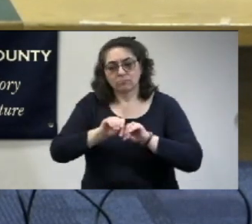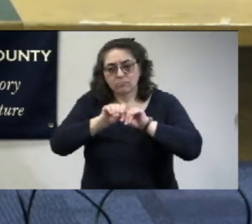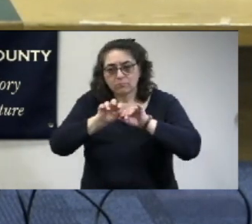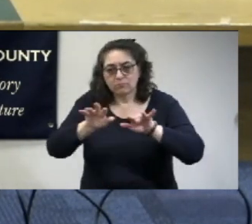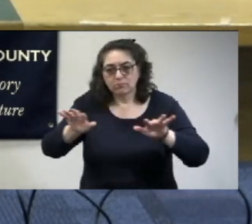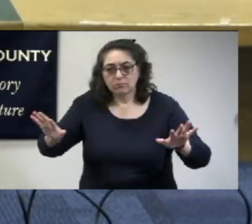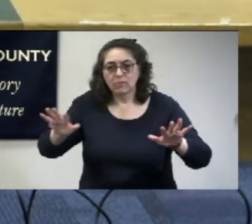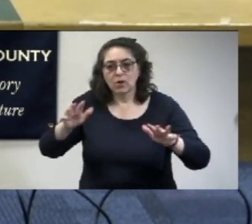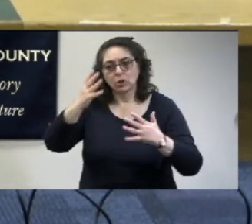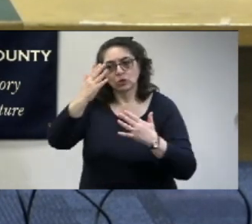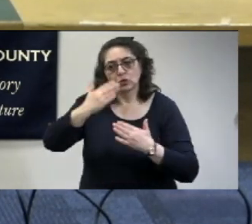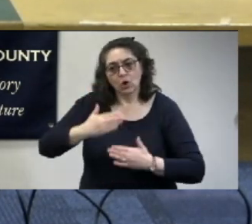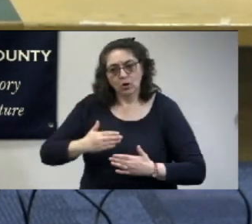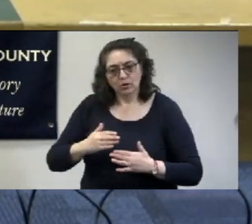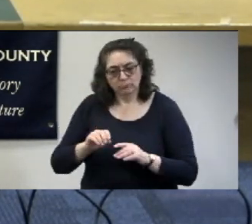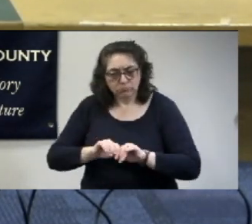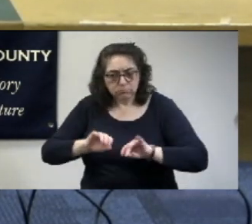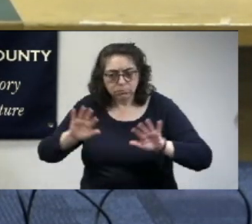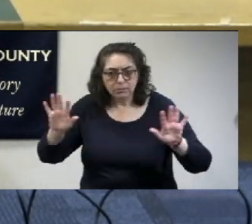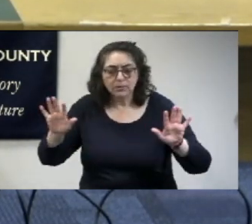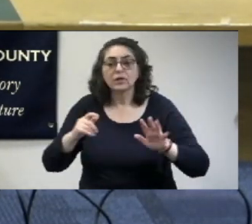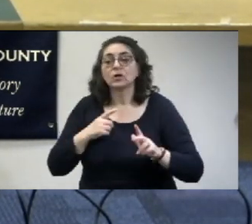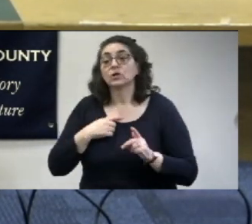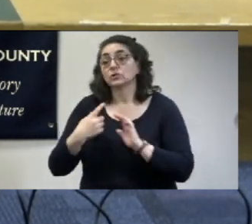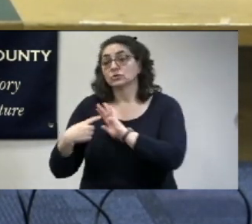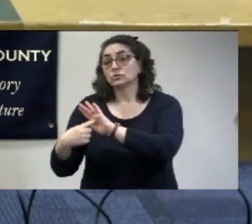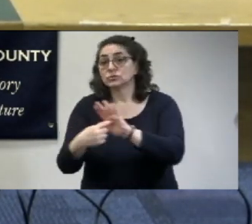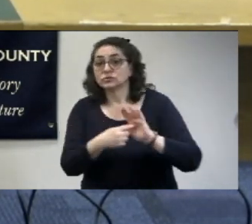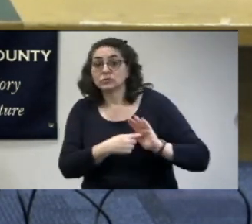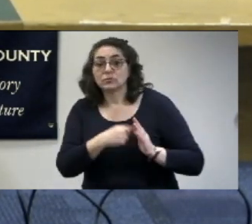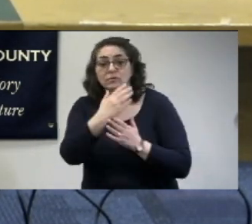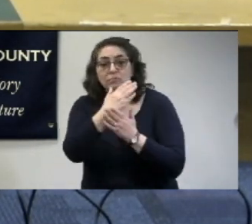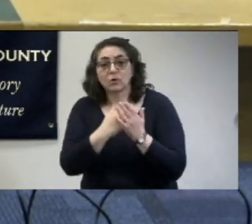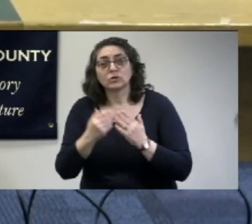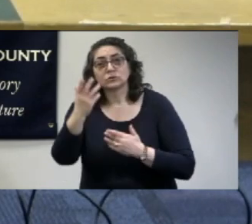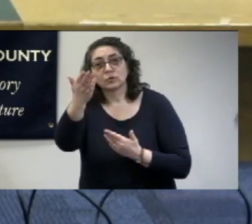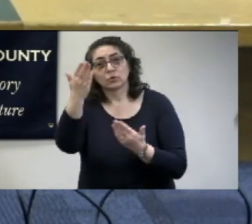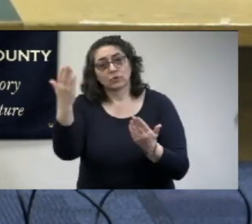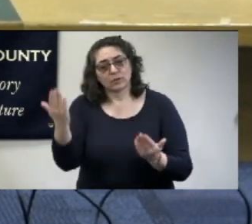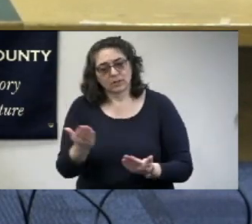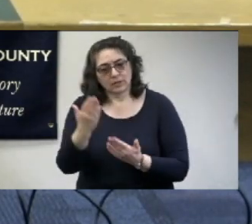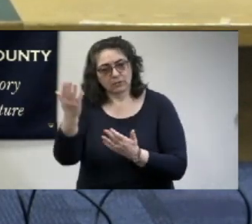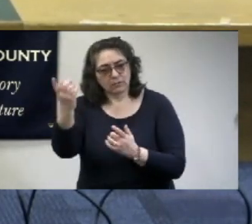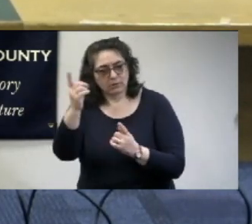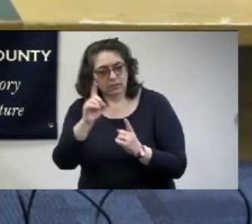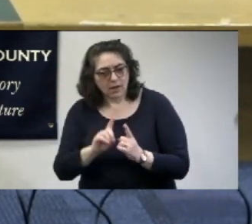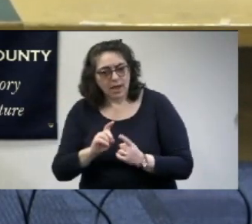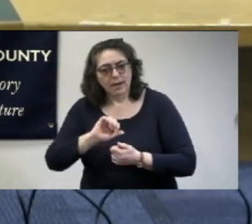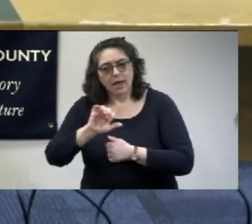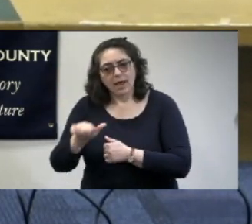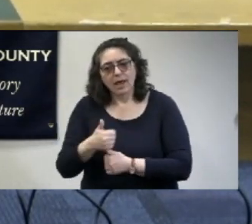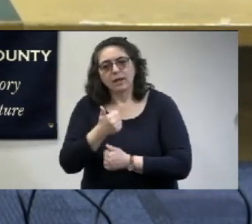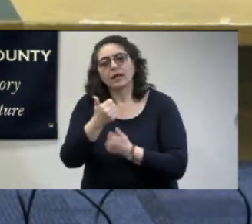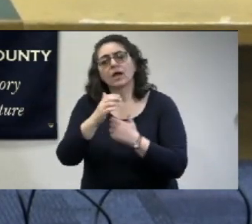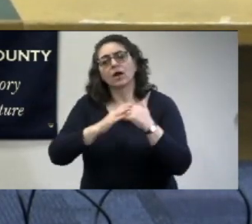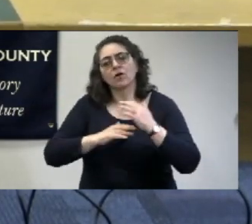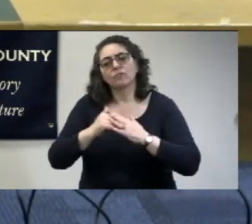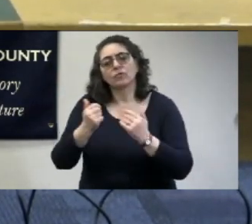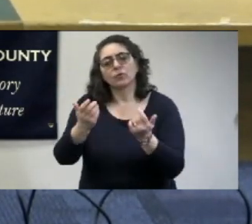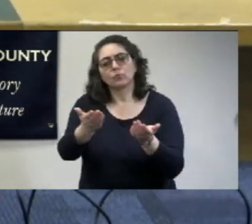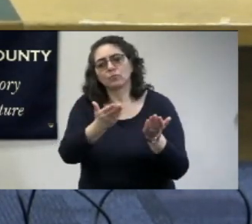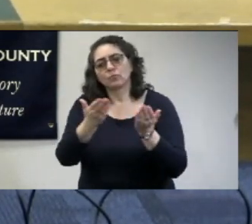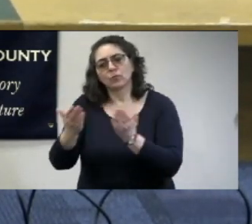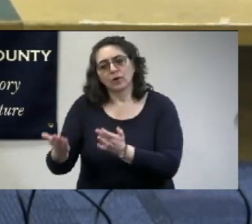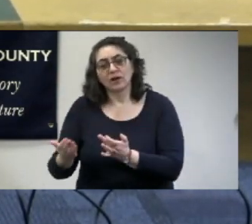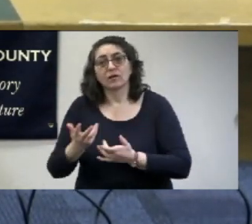Show us glimpses of your presence with us and the comfort you can bring. You are